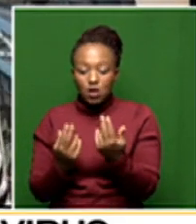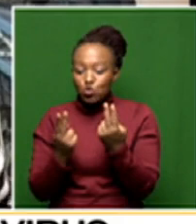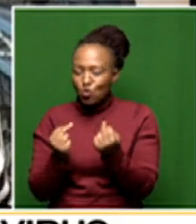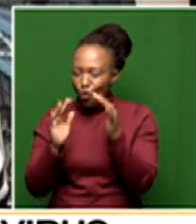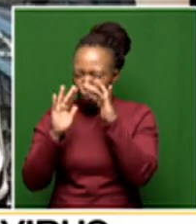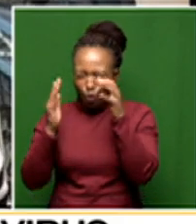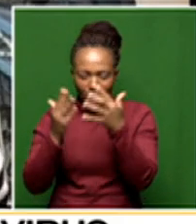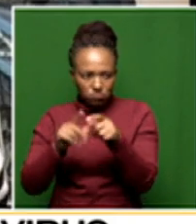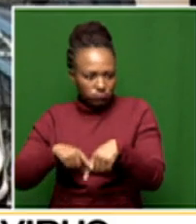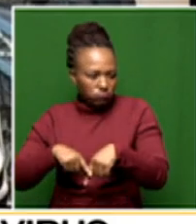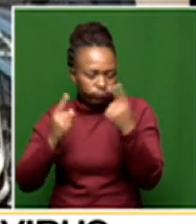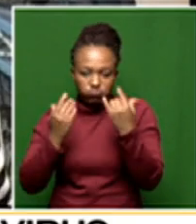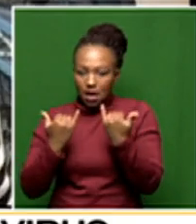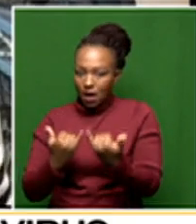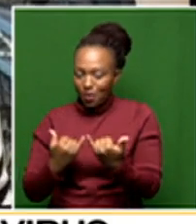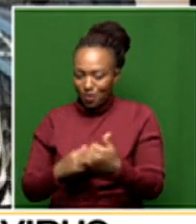world.